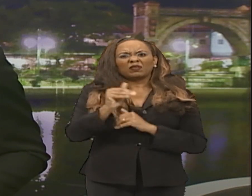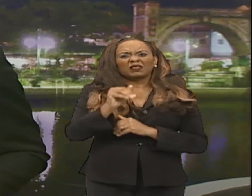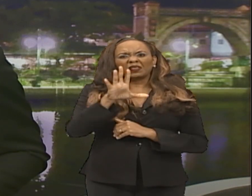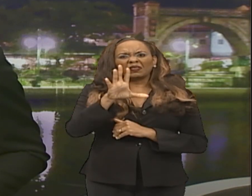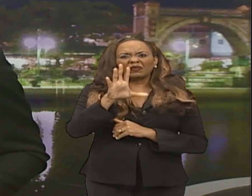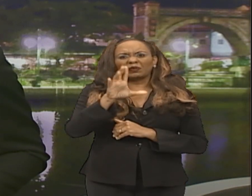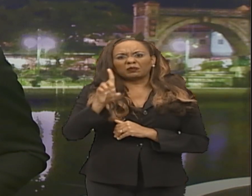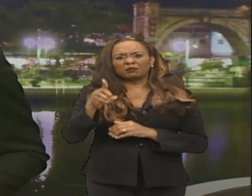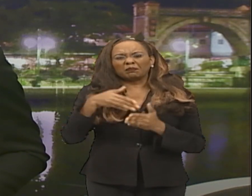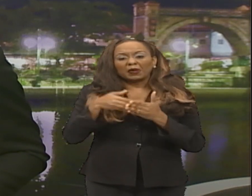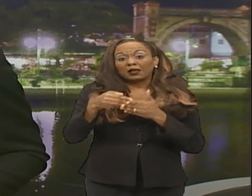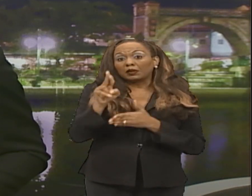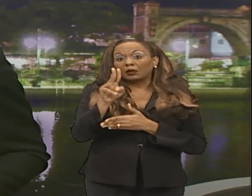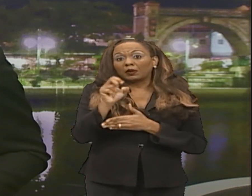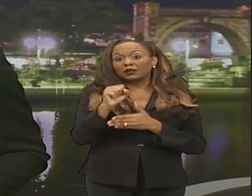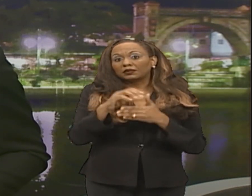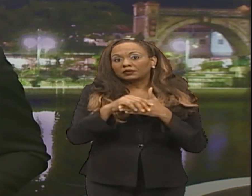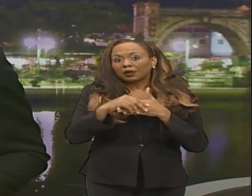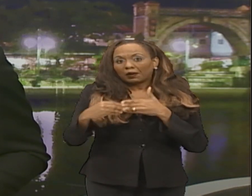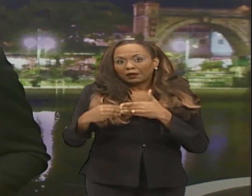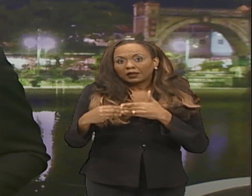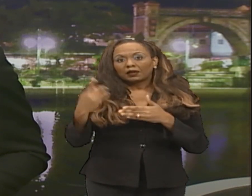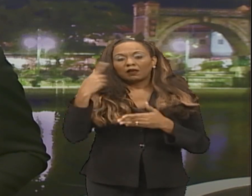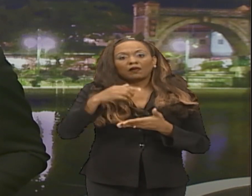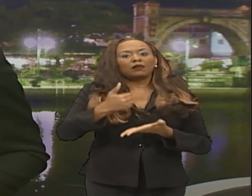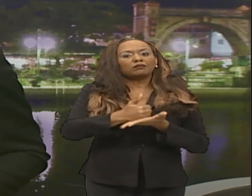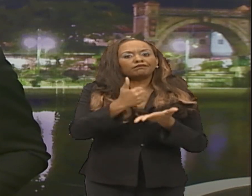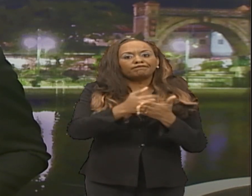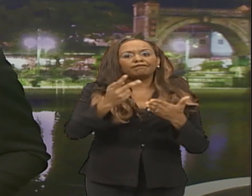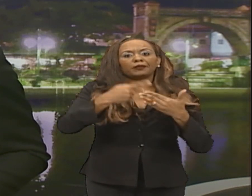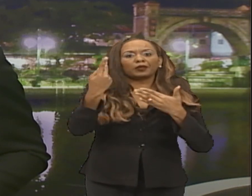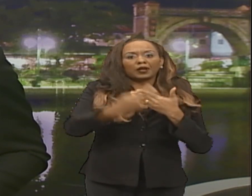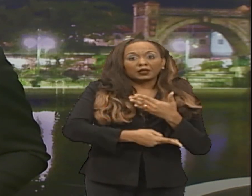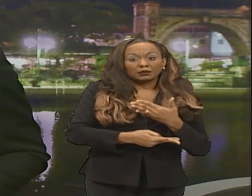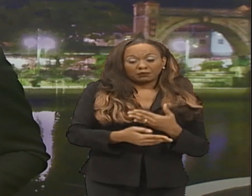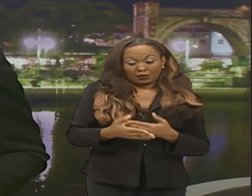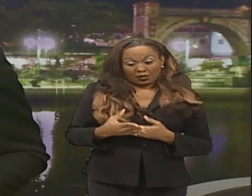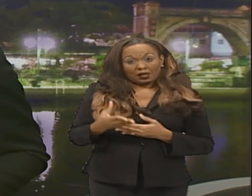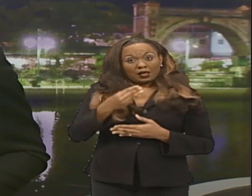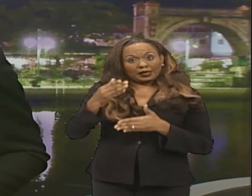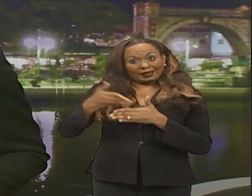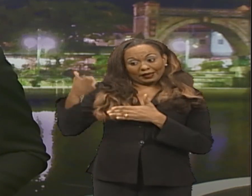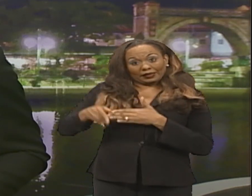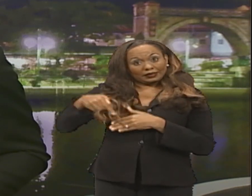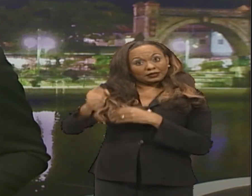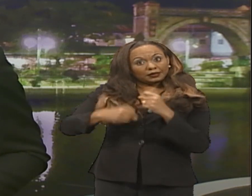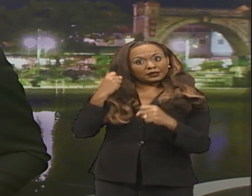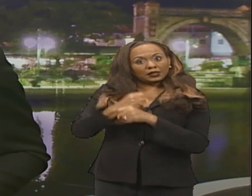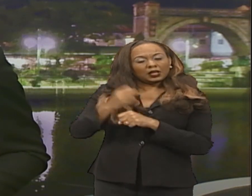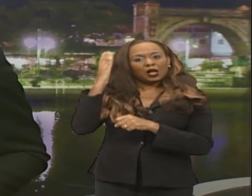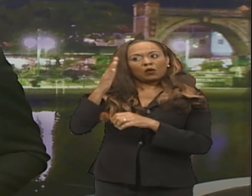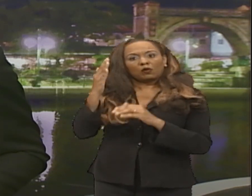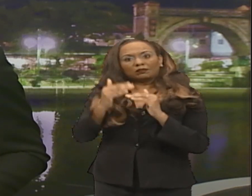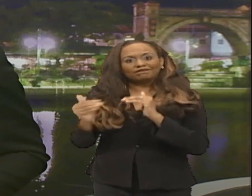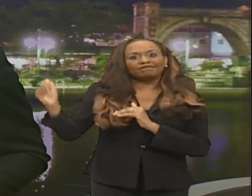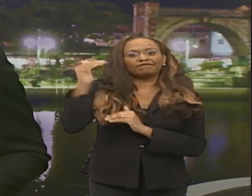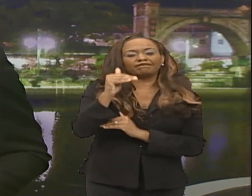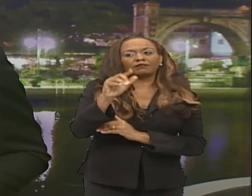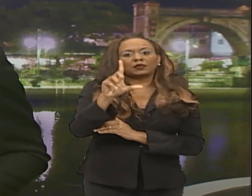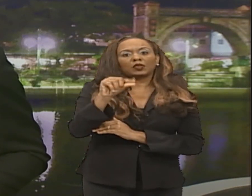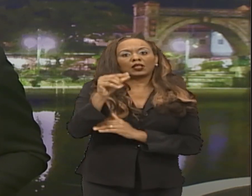various country assistance programs, and by the end of 2018, that figure is expected to have risen by over $20 million.